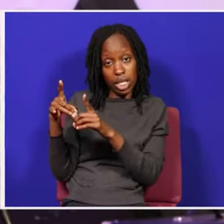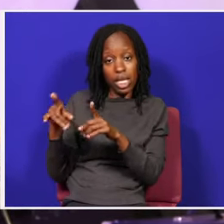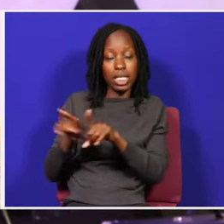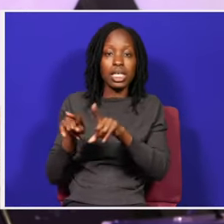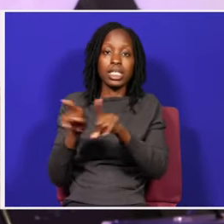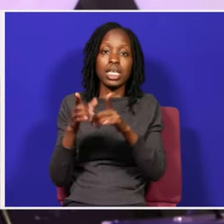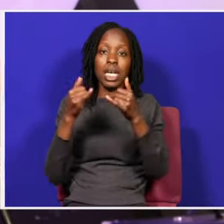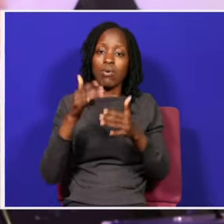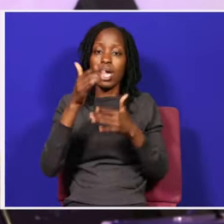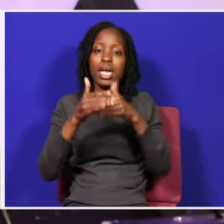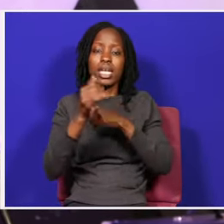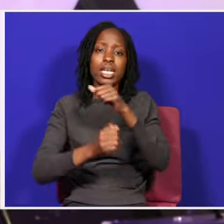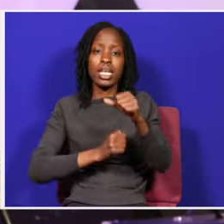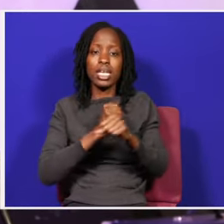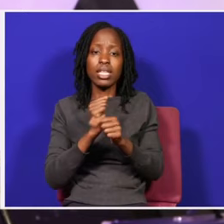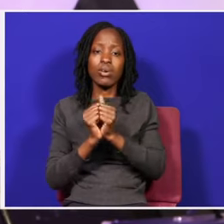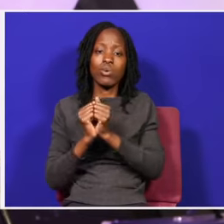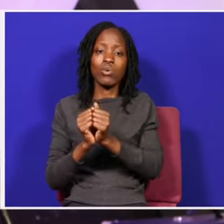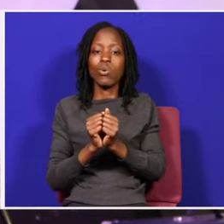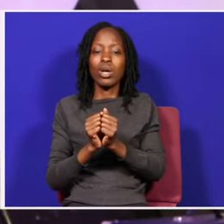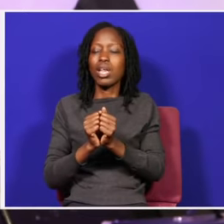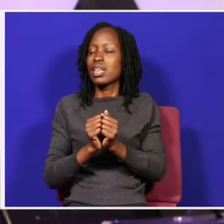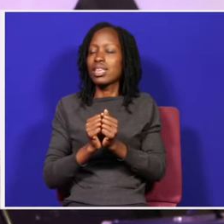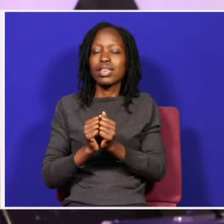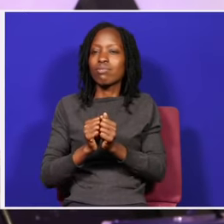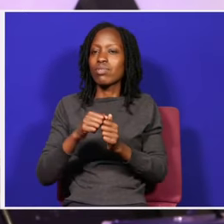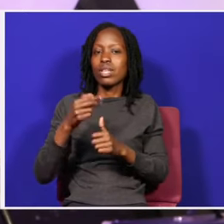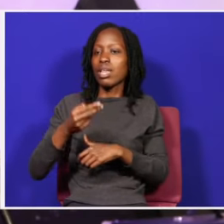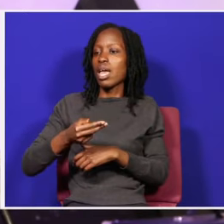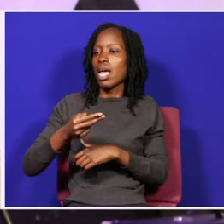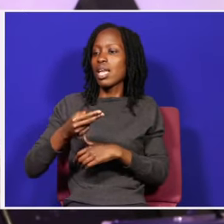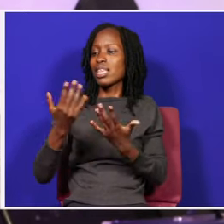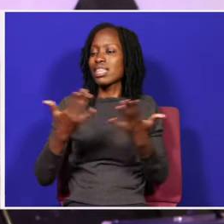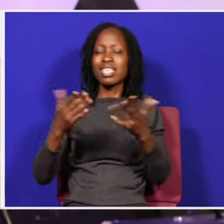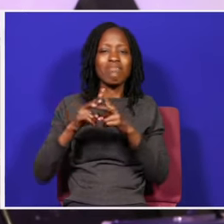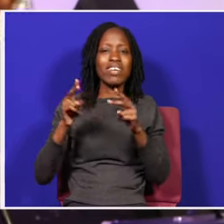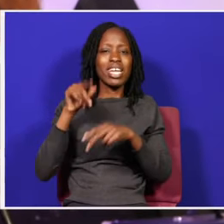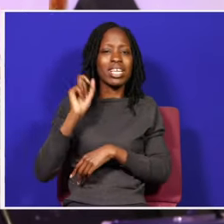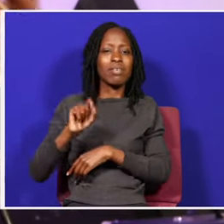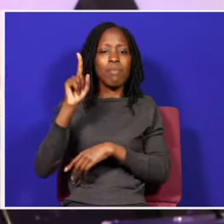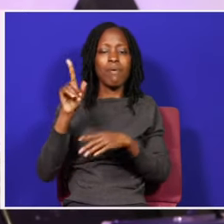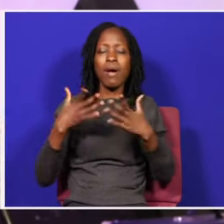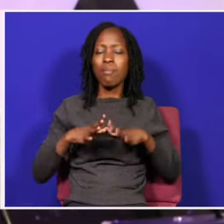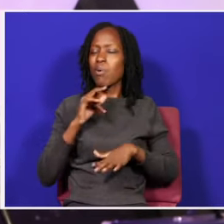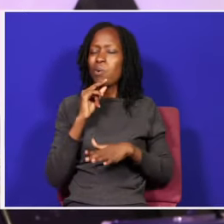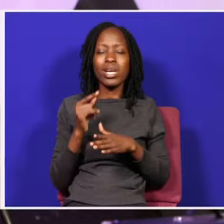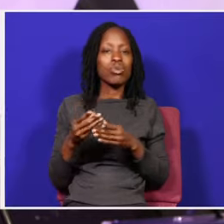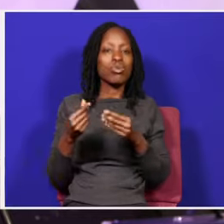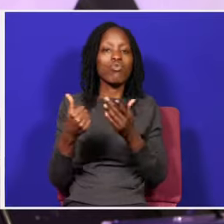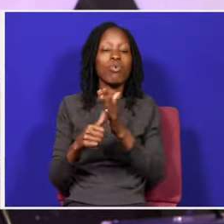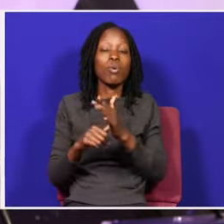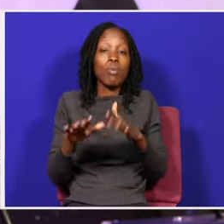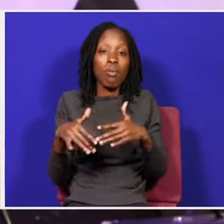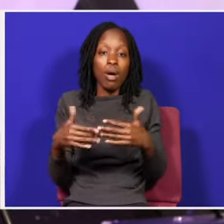we're finishing the year with a suffocatingly high cost of living. And people wondering, how do we solve the problems